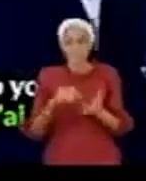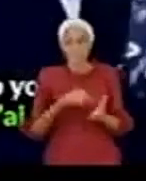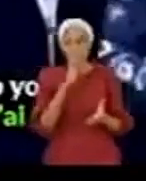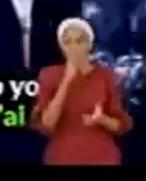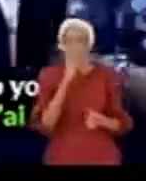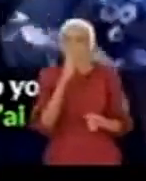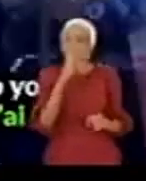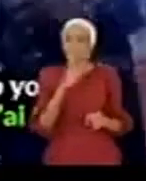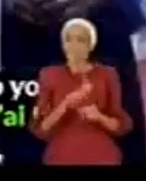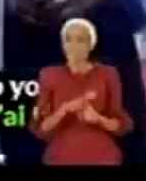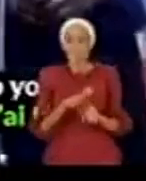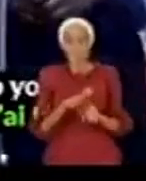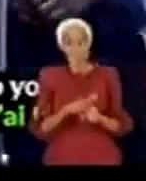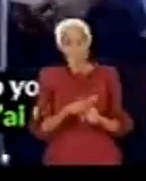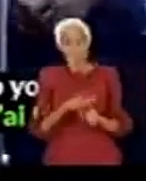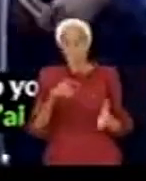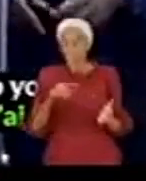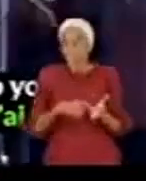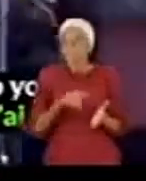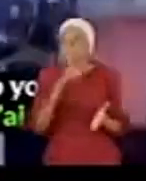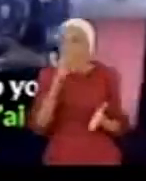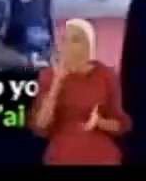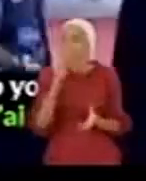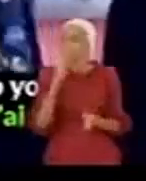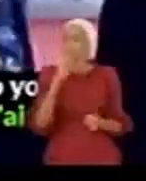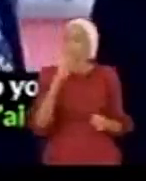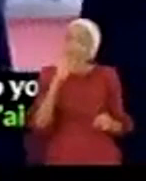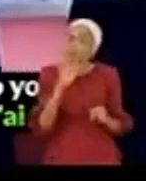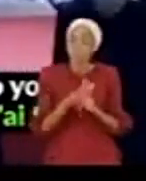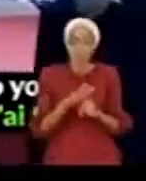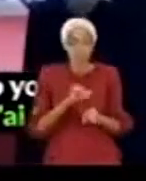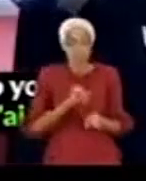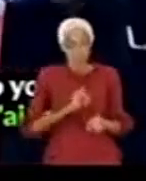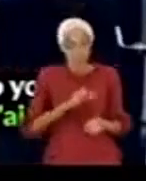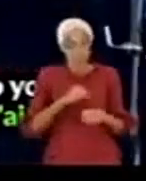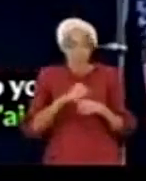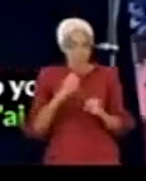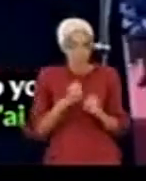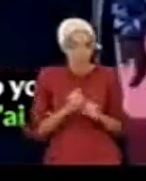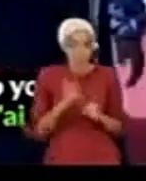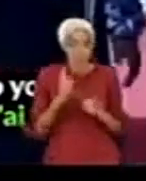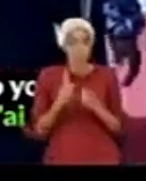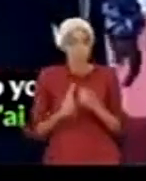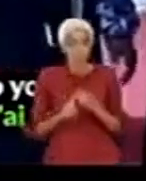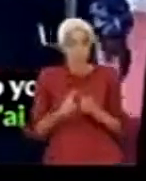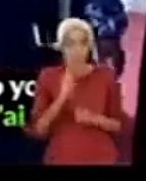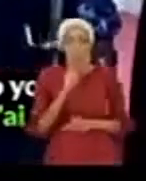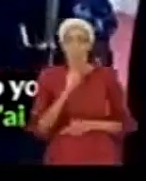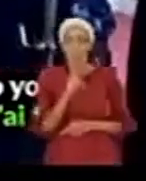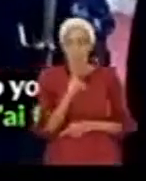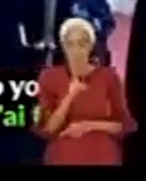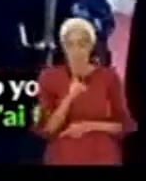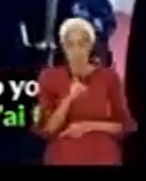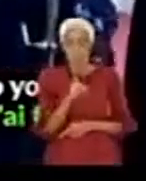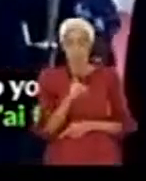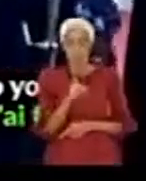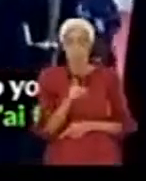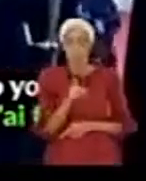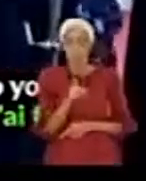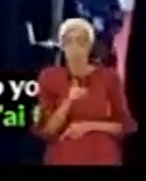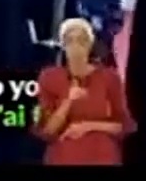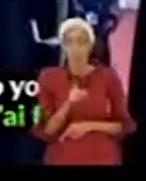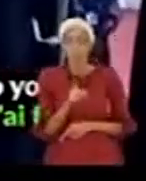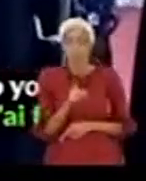This is the promise. This is the promise. This is the promise I made to you.